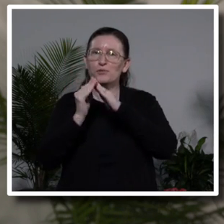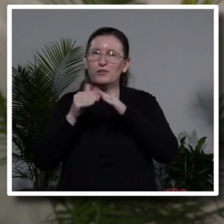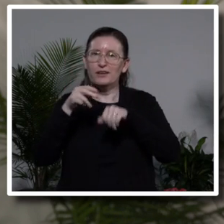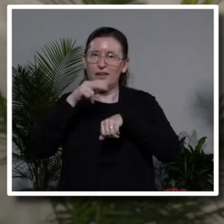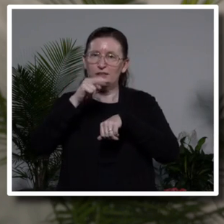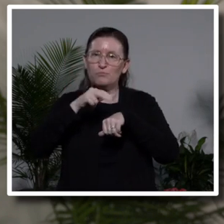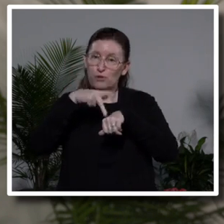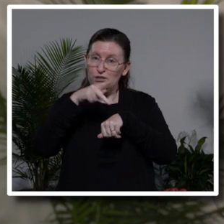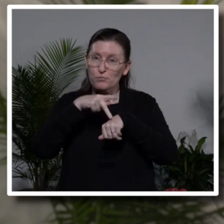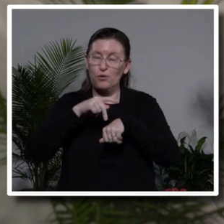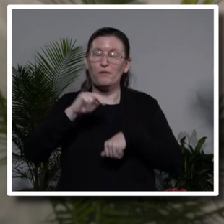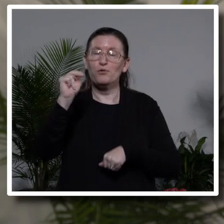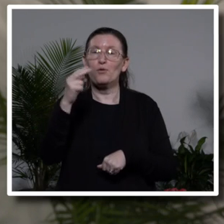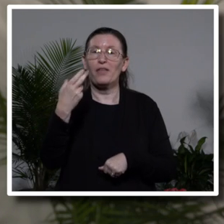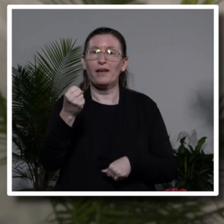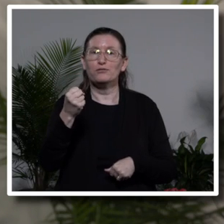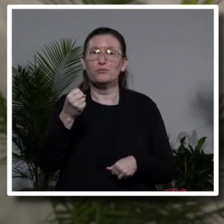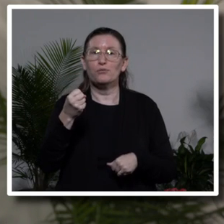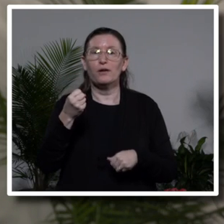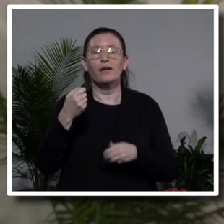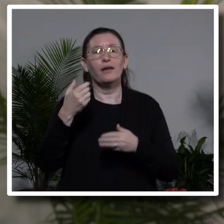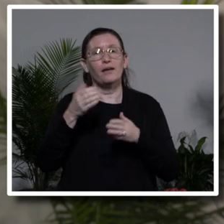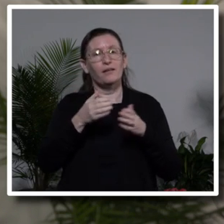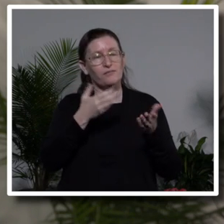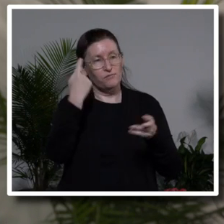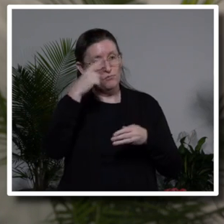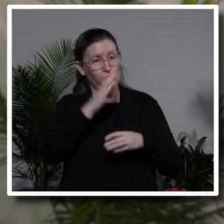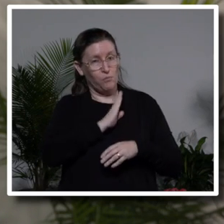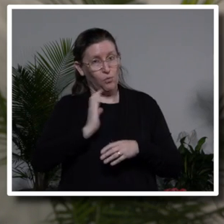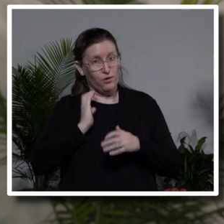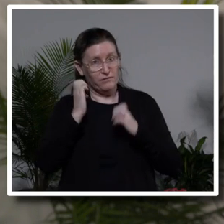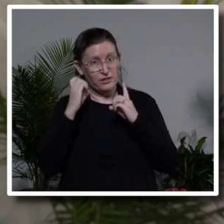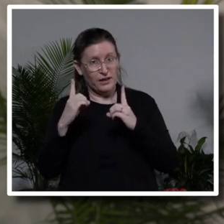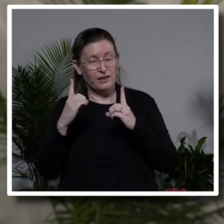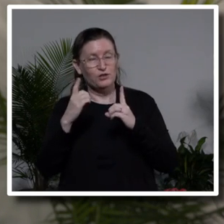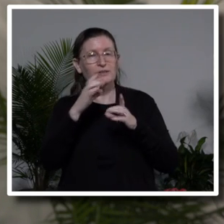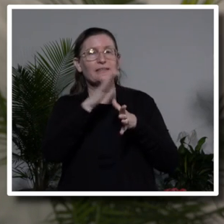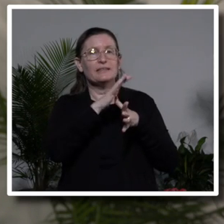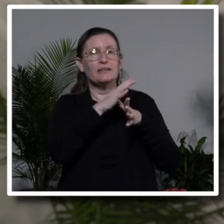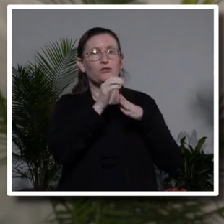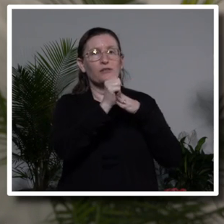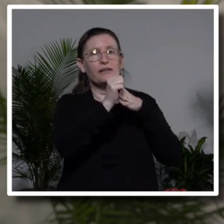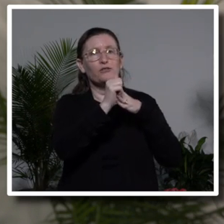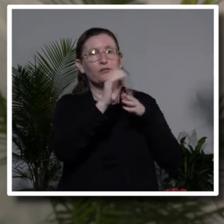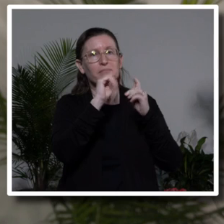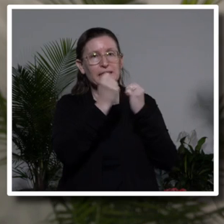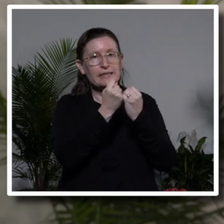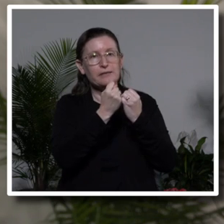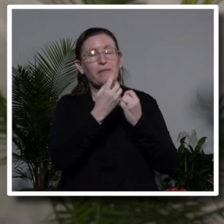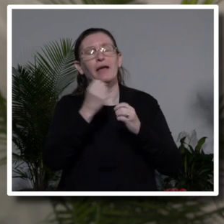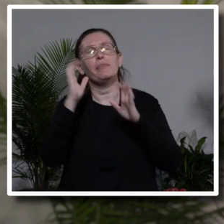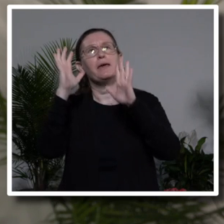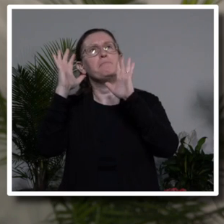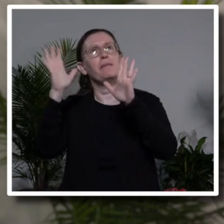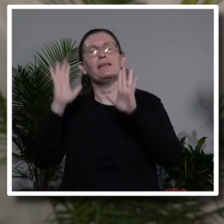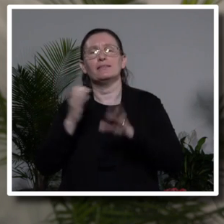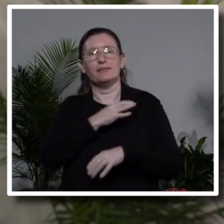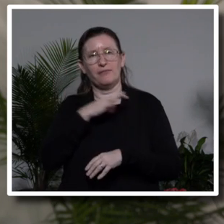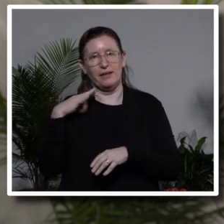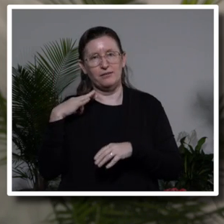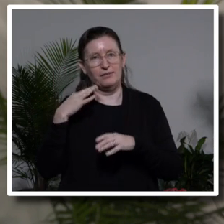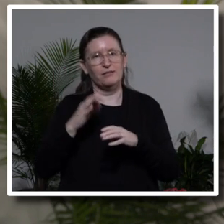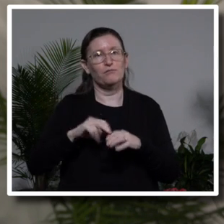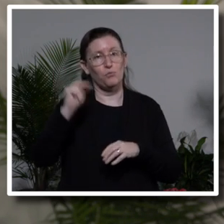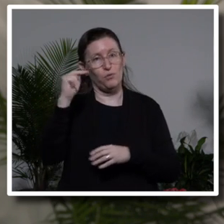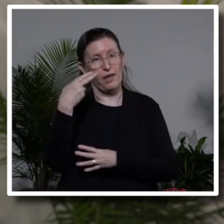High School. On the behalf of the Parkway Board of Education, senior leadership team, and the amazing faculty and